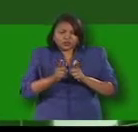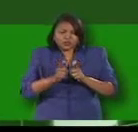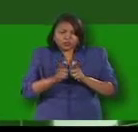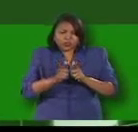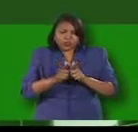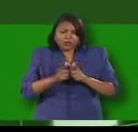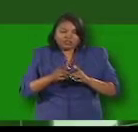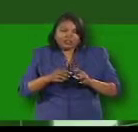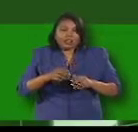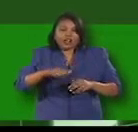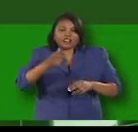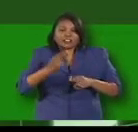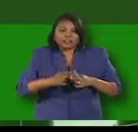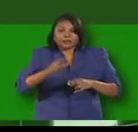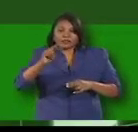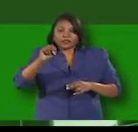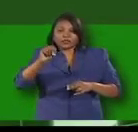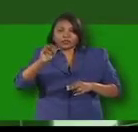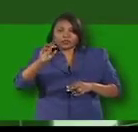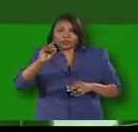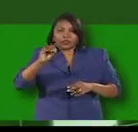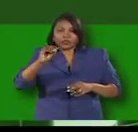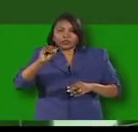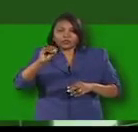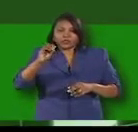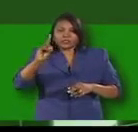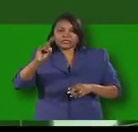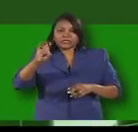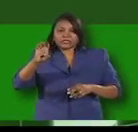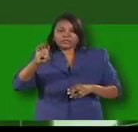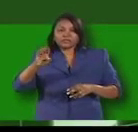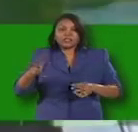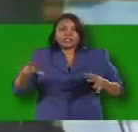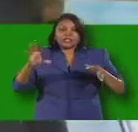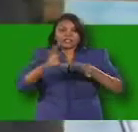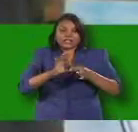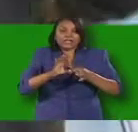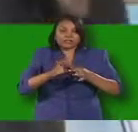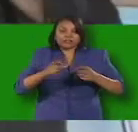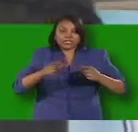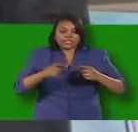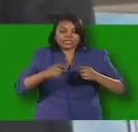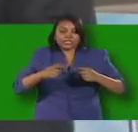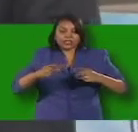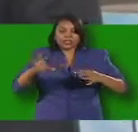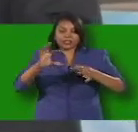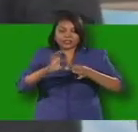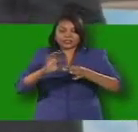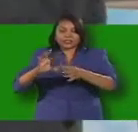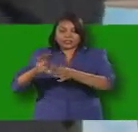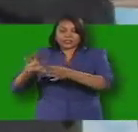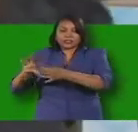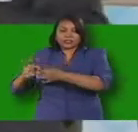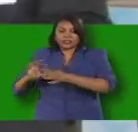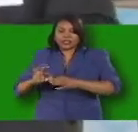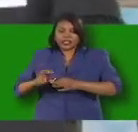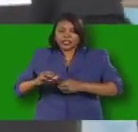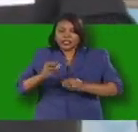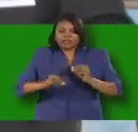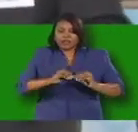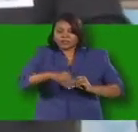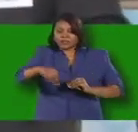them nodes, that collect and relay data to a network of similar nodes. If you distribute these sensors, and they're not that small, in the